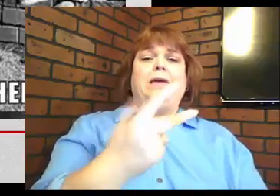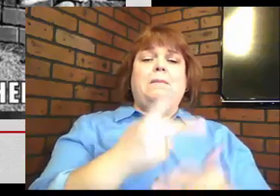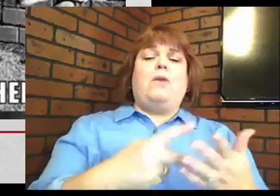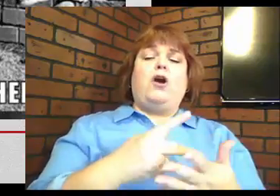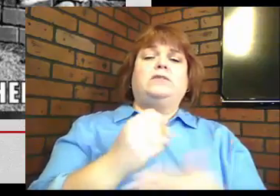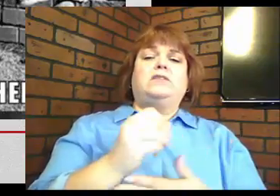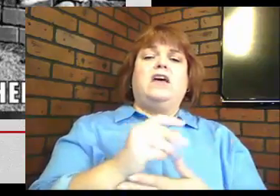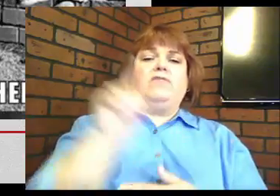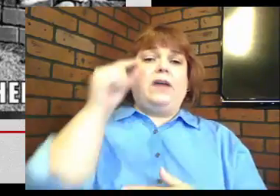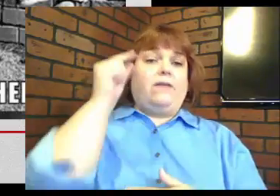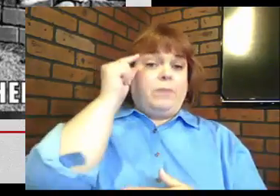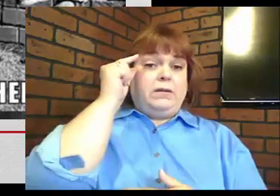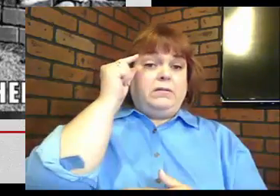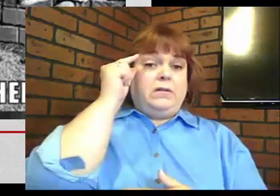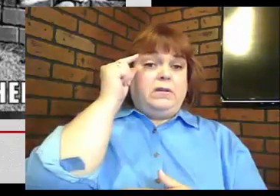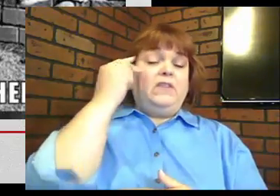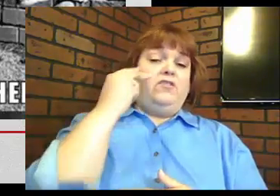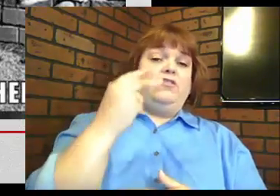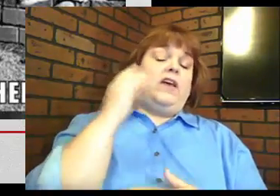Declaration.